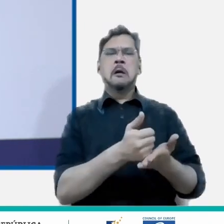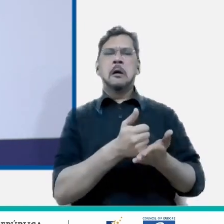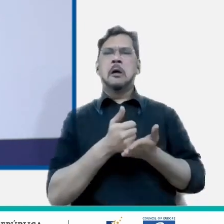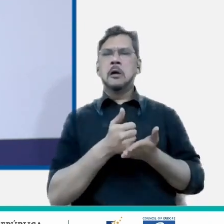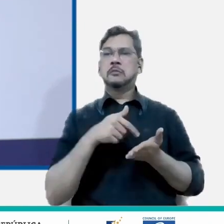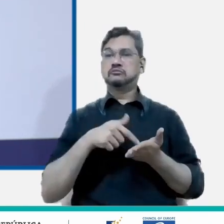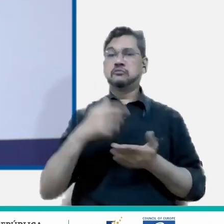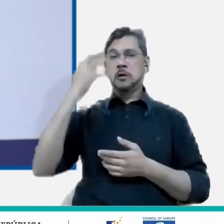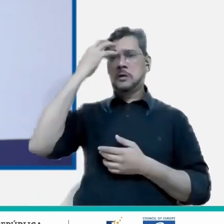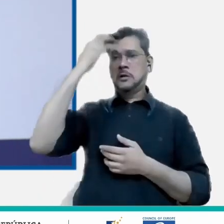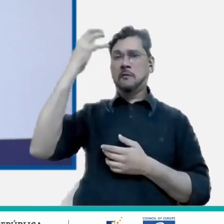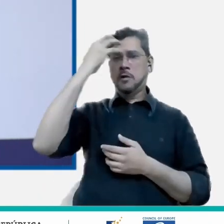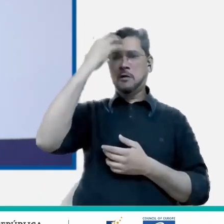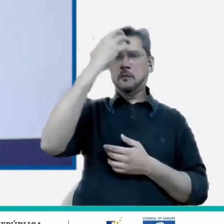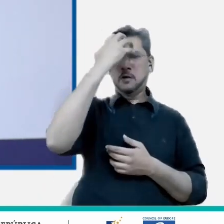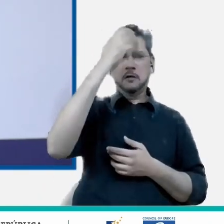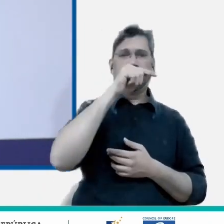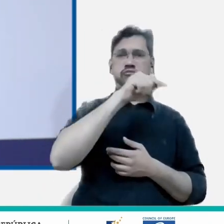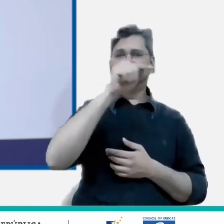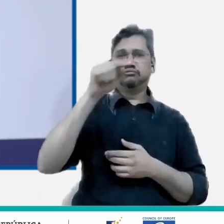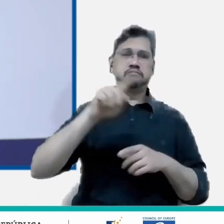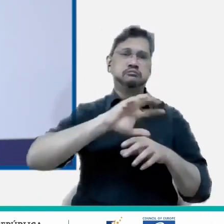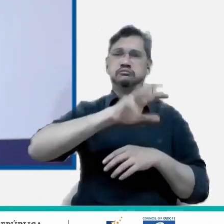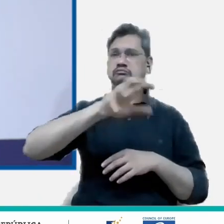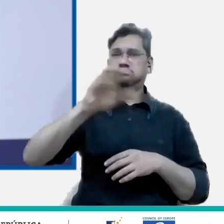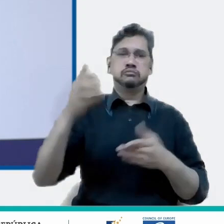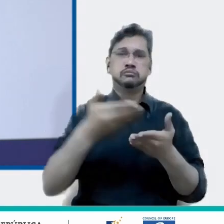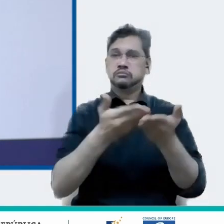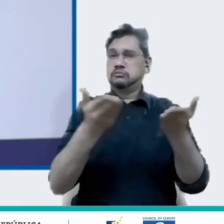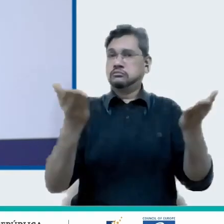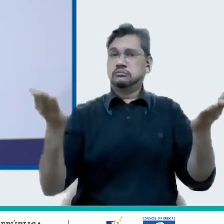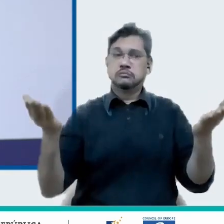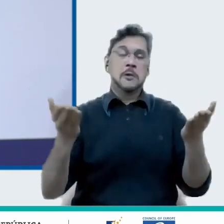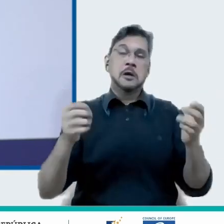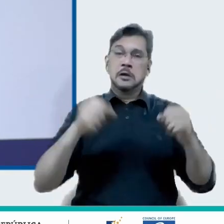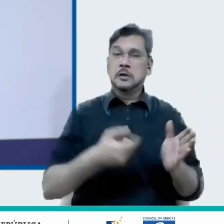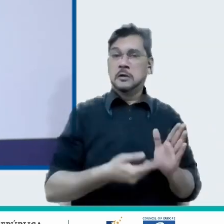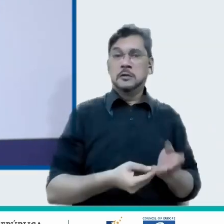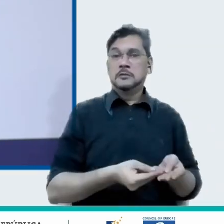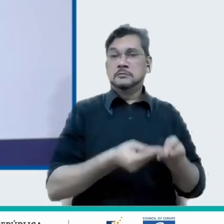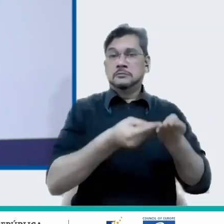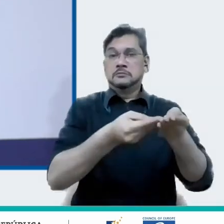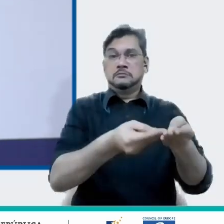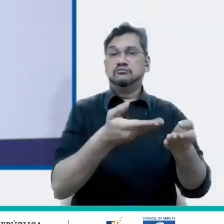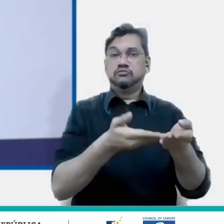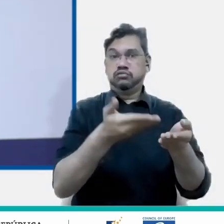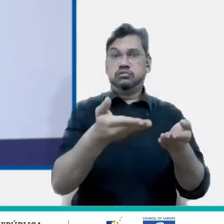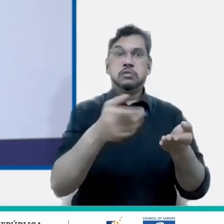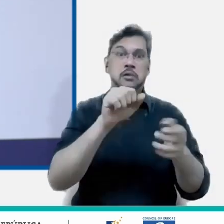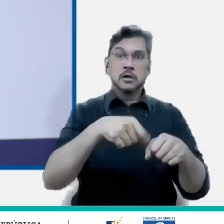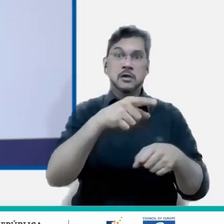governments, regional, everybody who is going to do to work for the Sendai framework